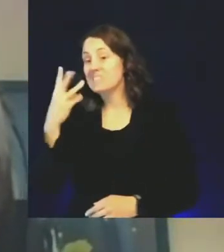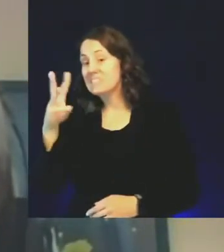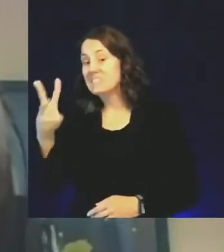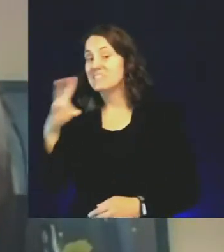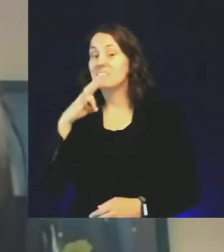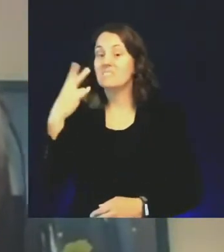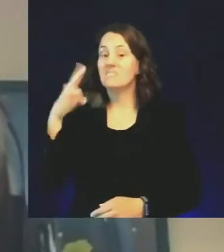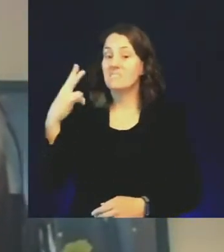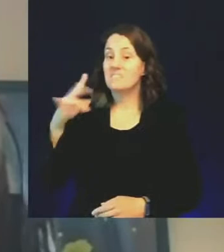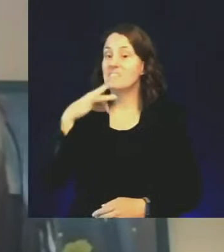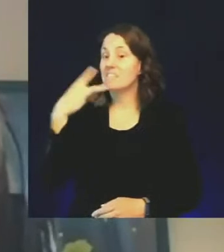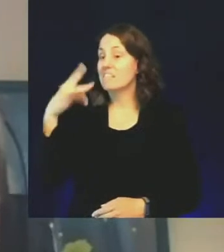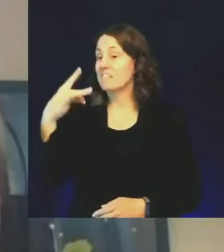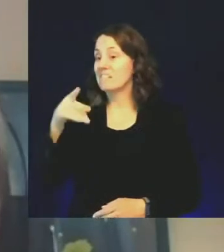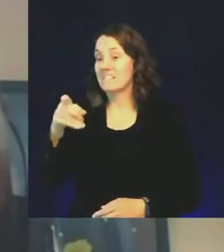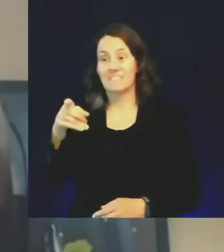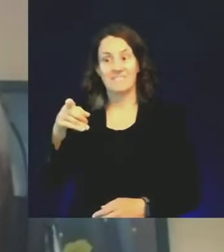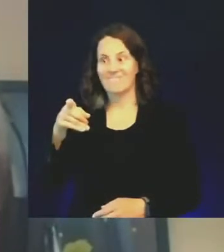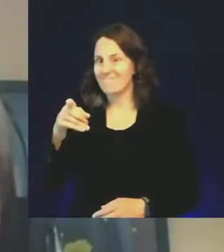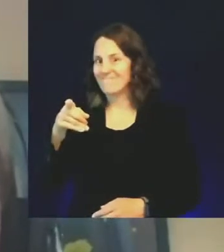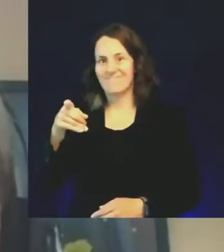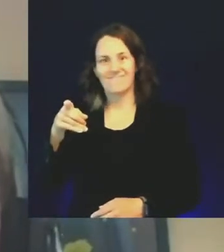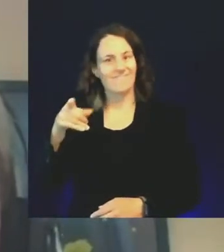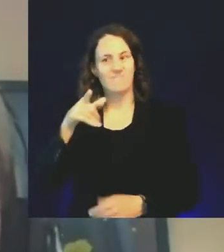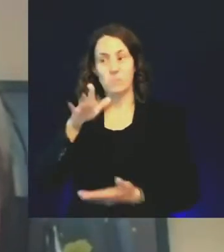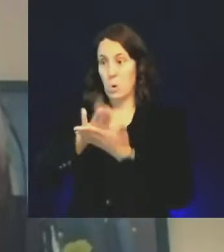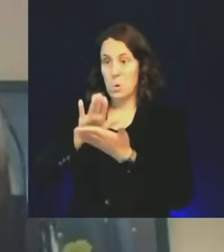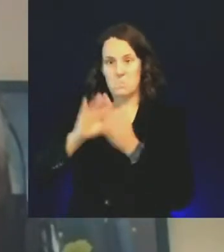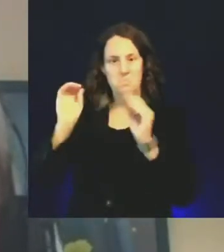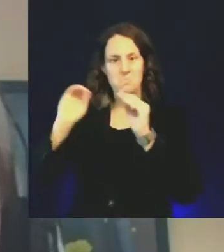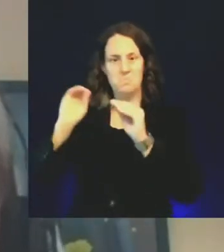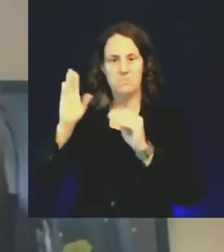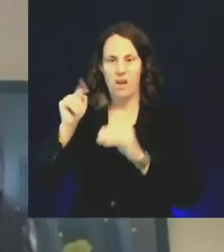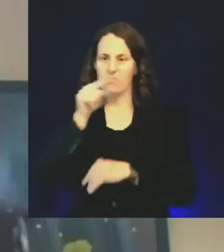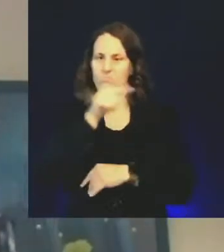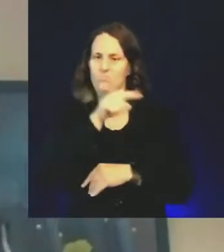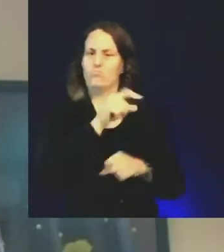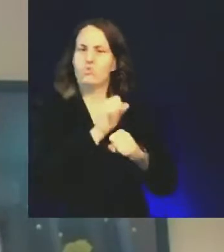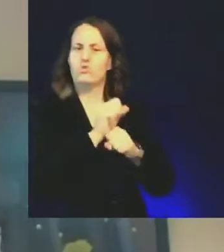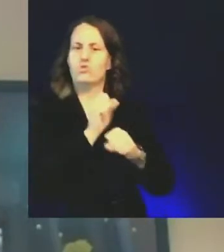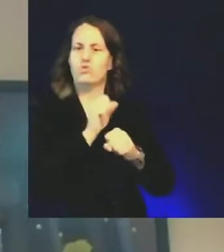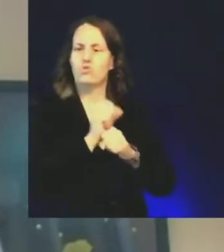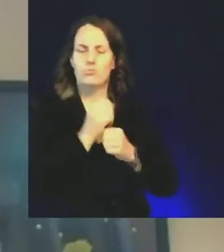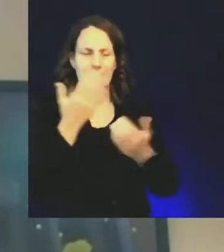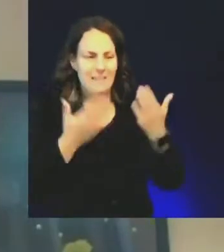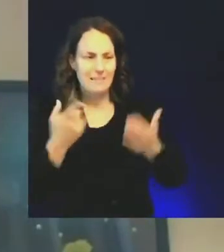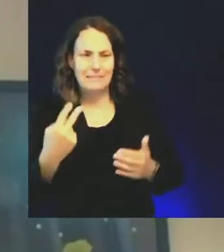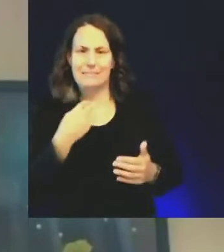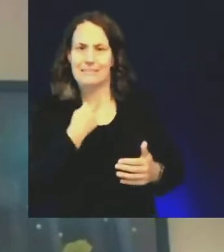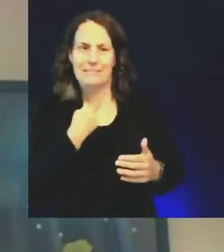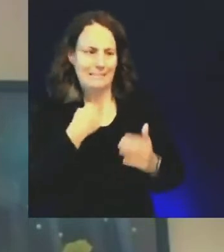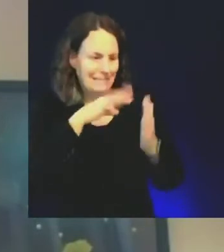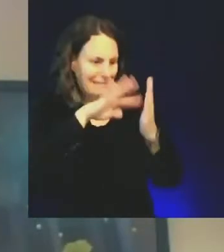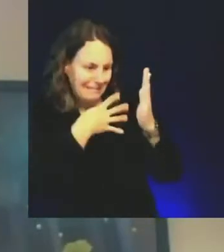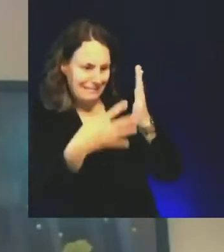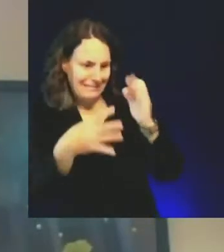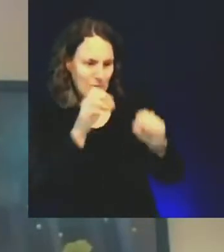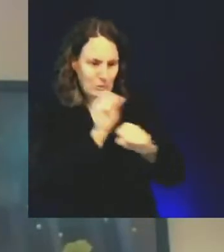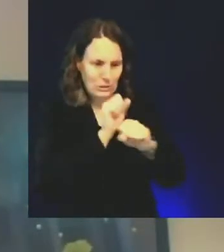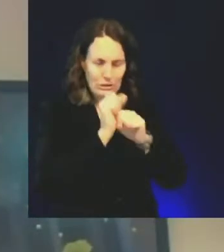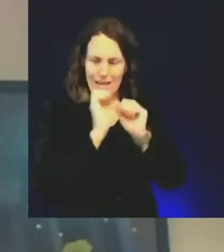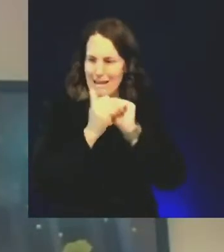vaccine. And we'll continue to work with employers because, again, it's making it